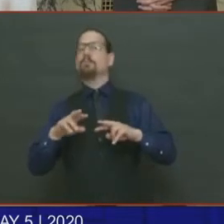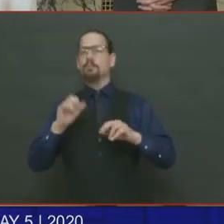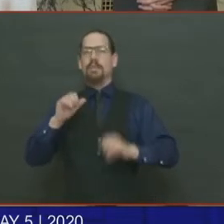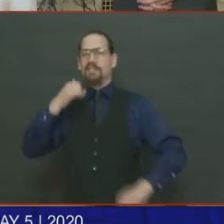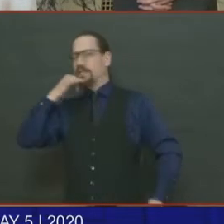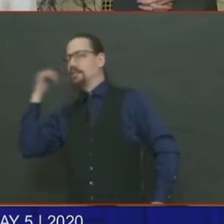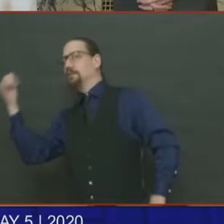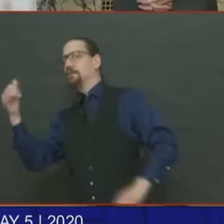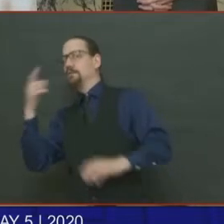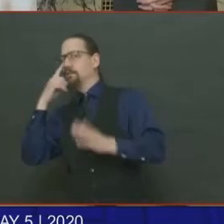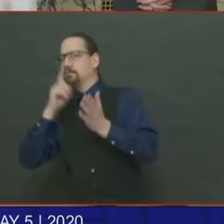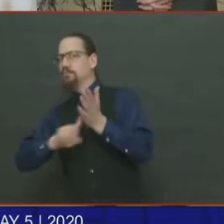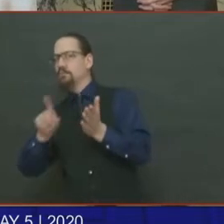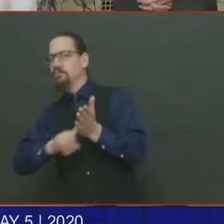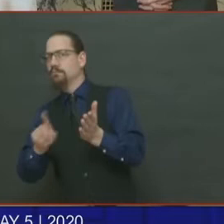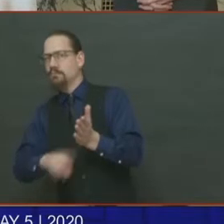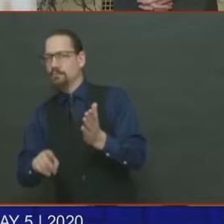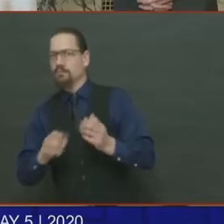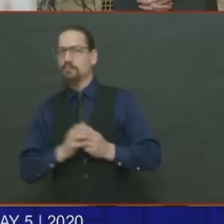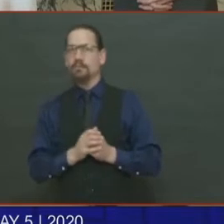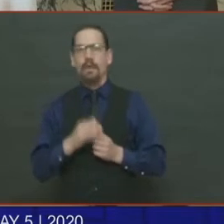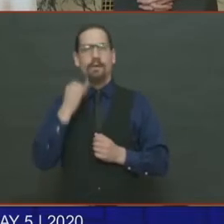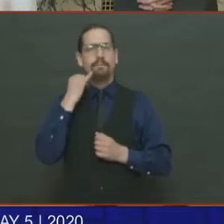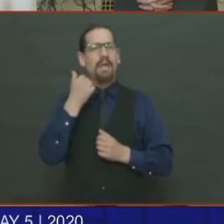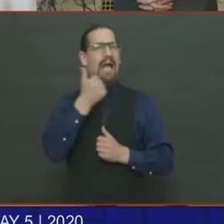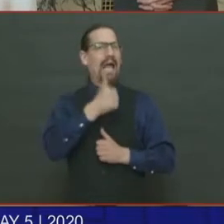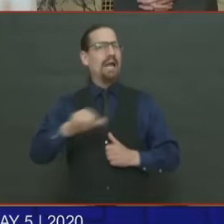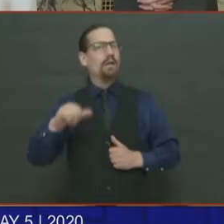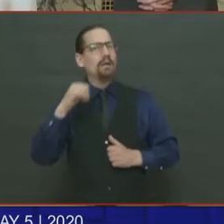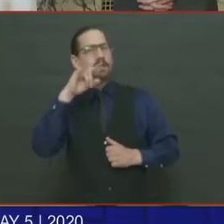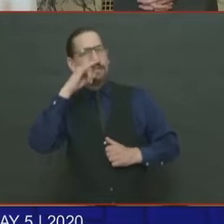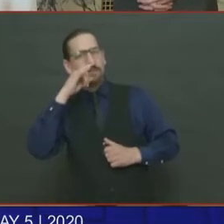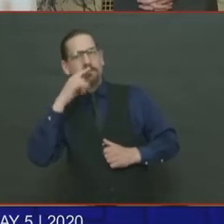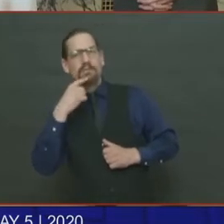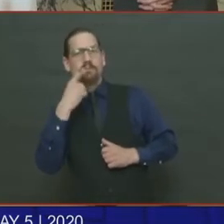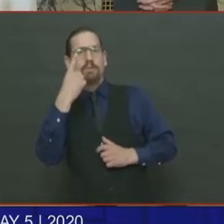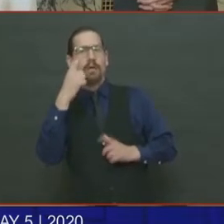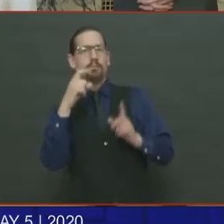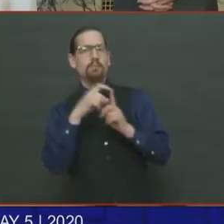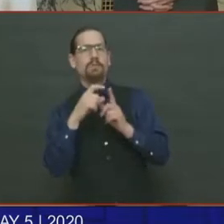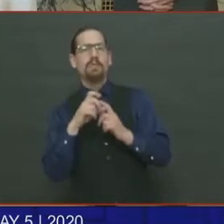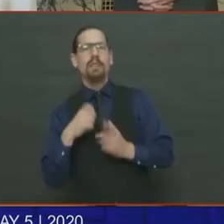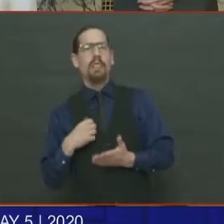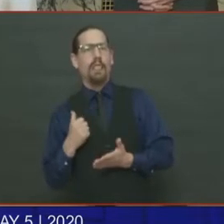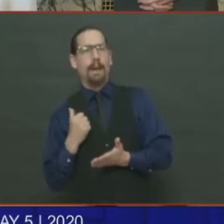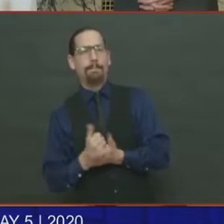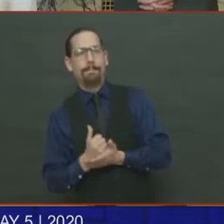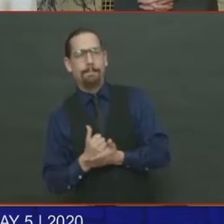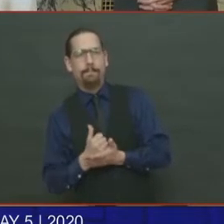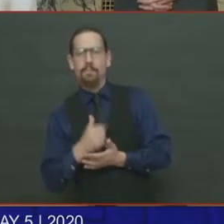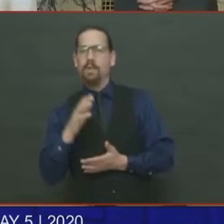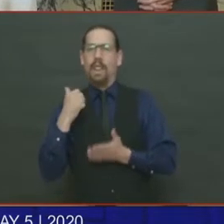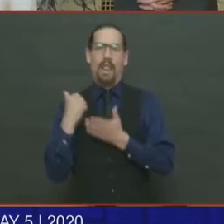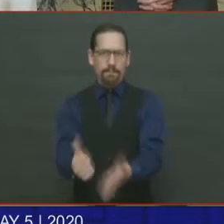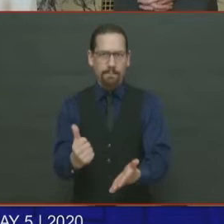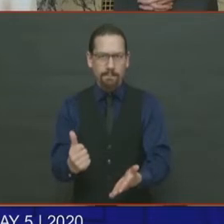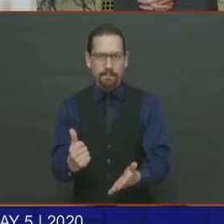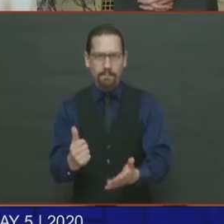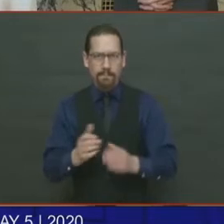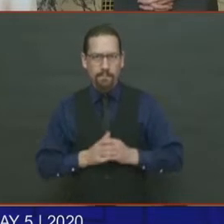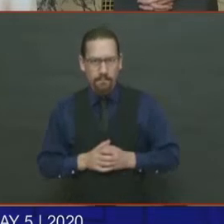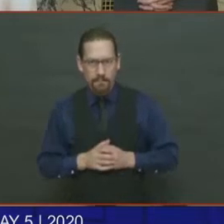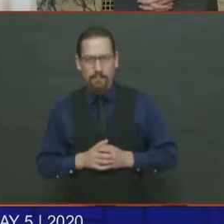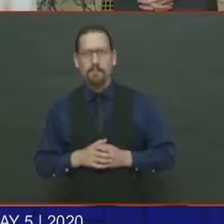out for help. For now, I do want you to know we've developed resource materials, and we have a Safe at